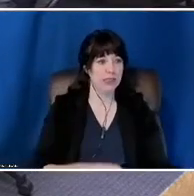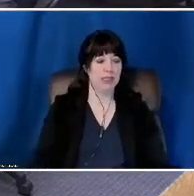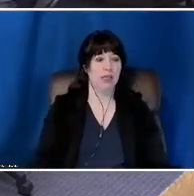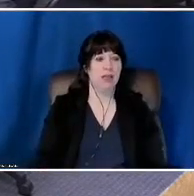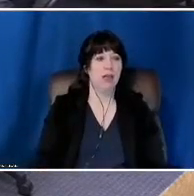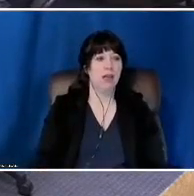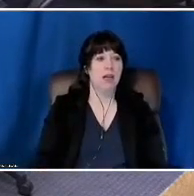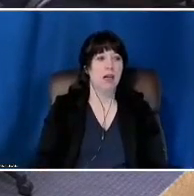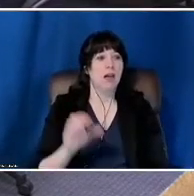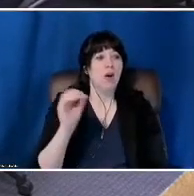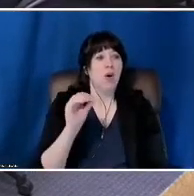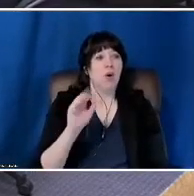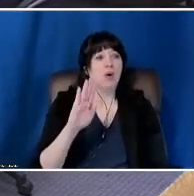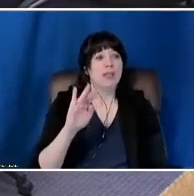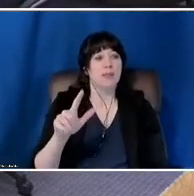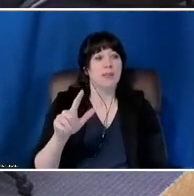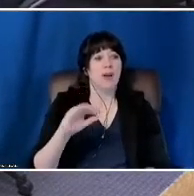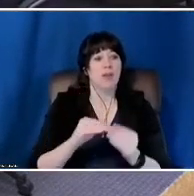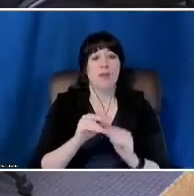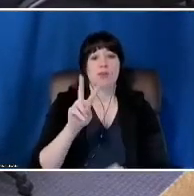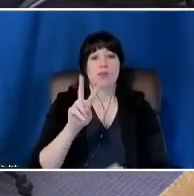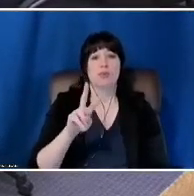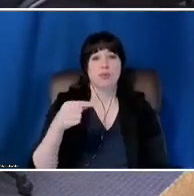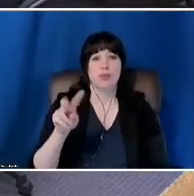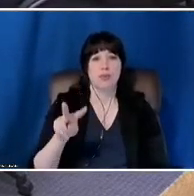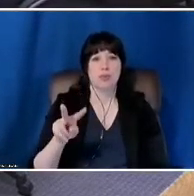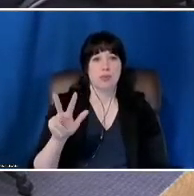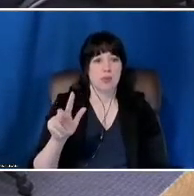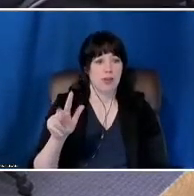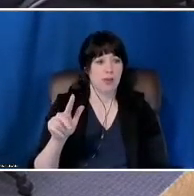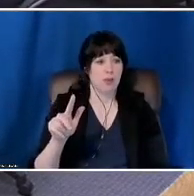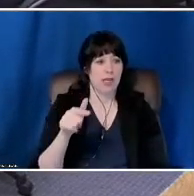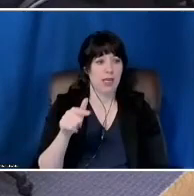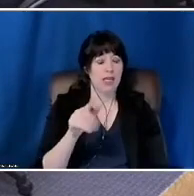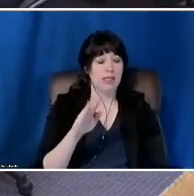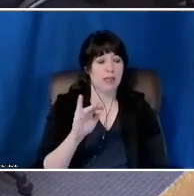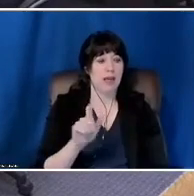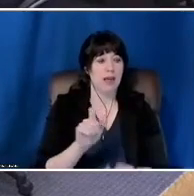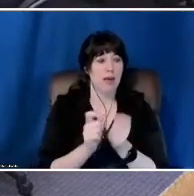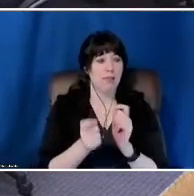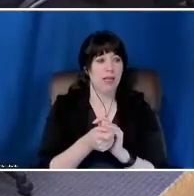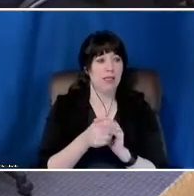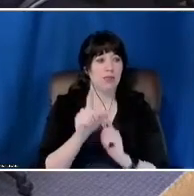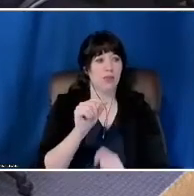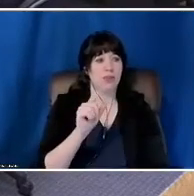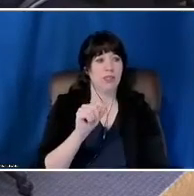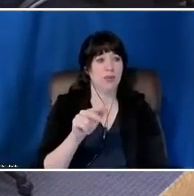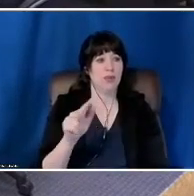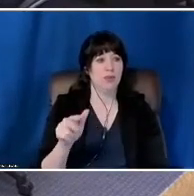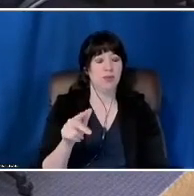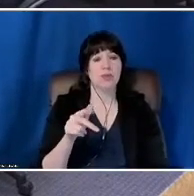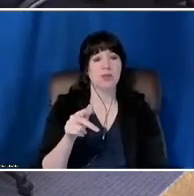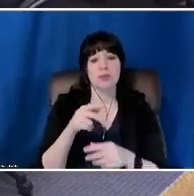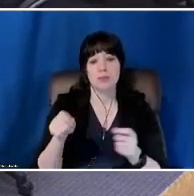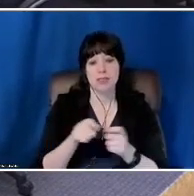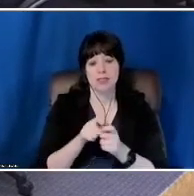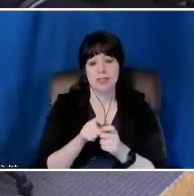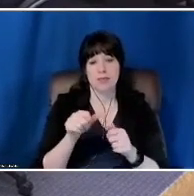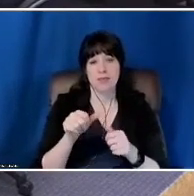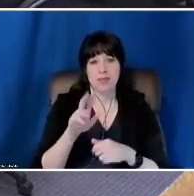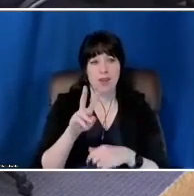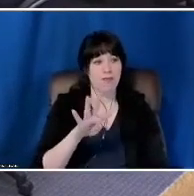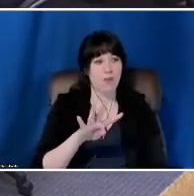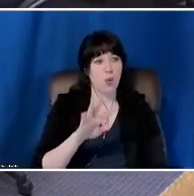Ordinance Bill number 223, an ordinance amending Ordinance Bill number 2022, declaring certain territory located at 4650